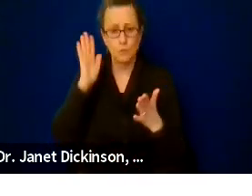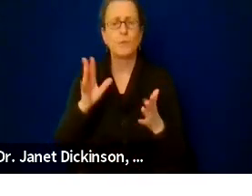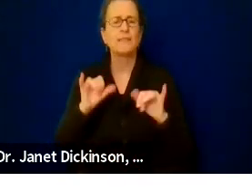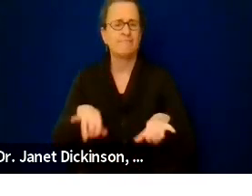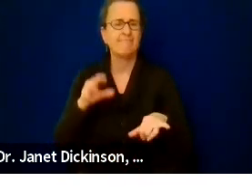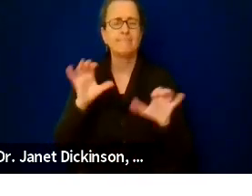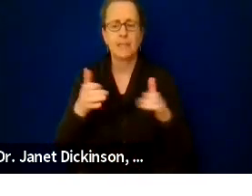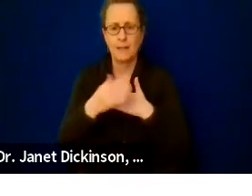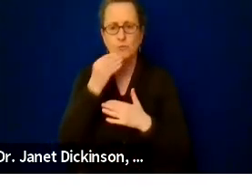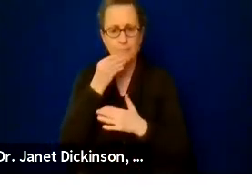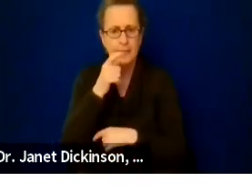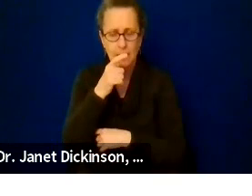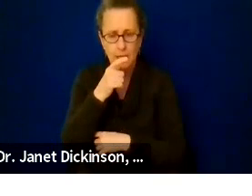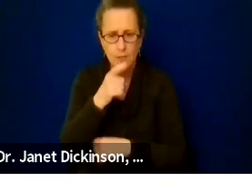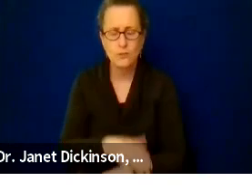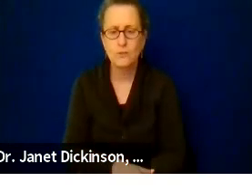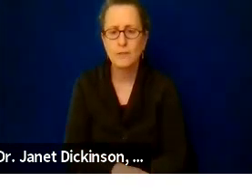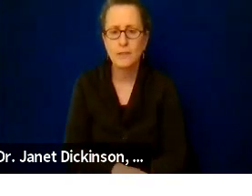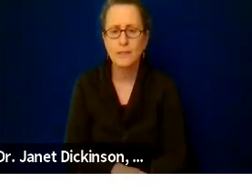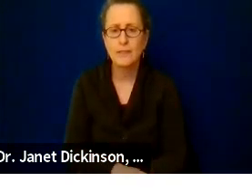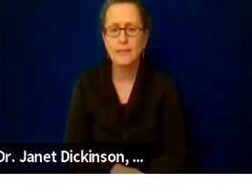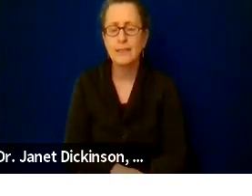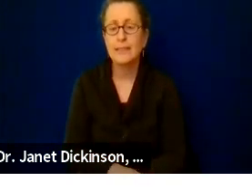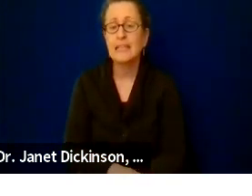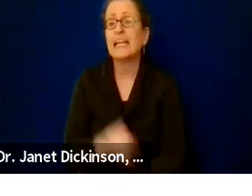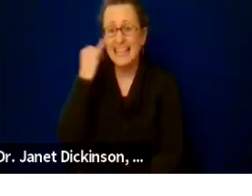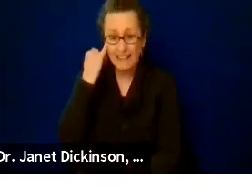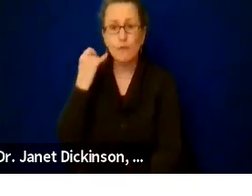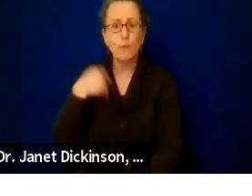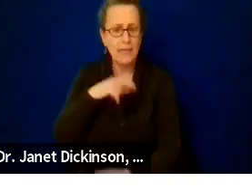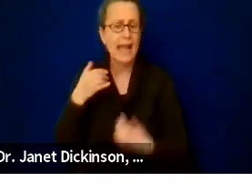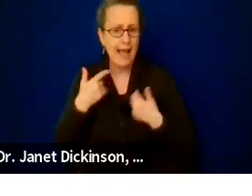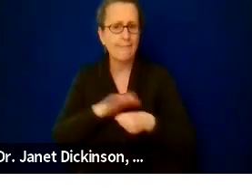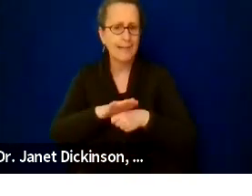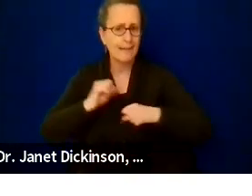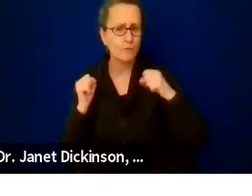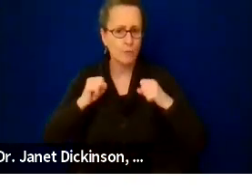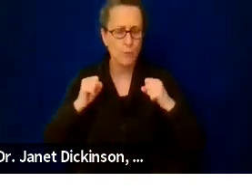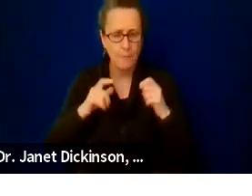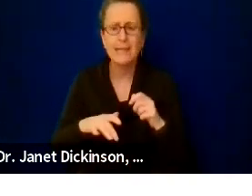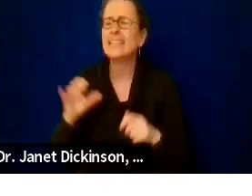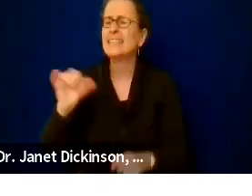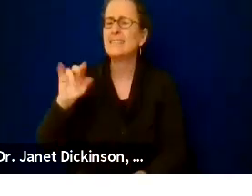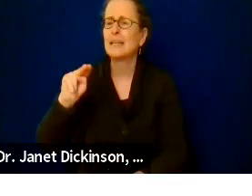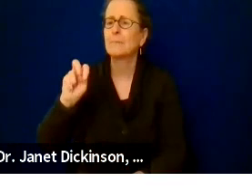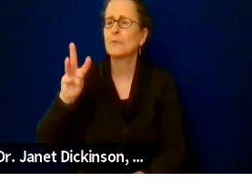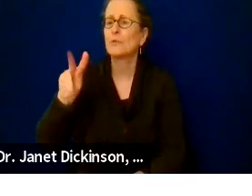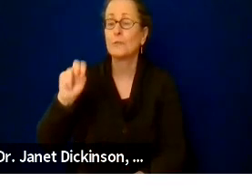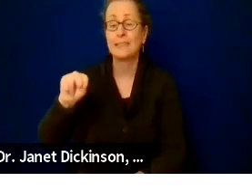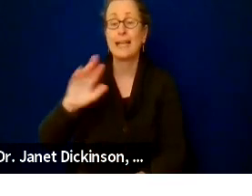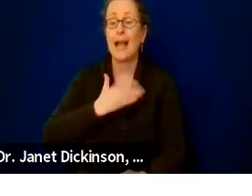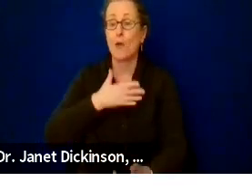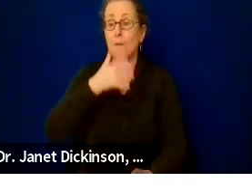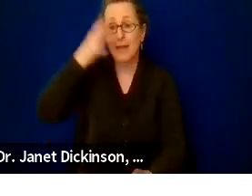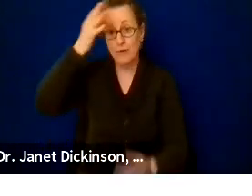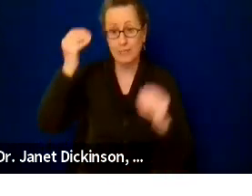whenever possible, as long as the numbers allow us to do so. And similar to Newton School, our PTO has purchased